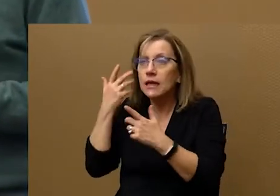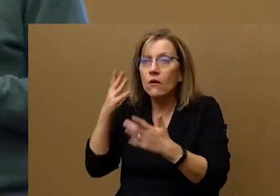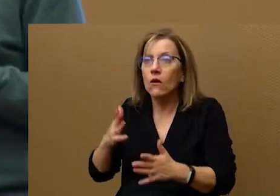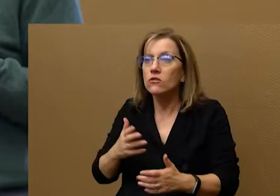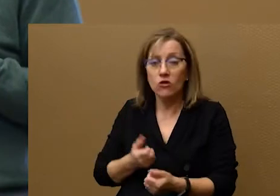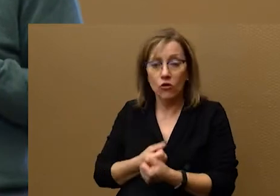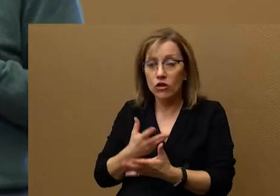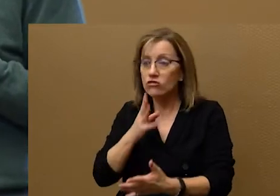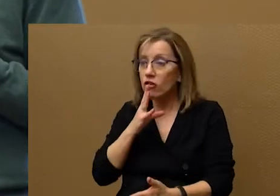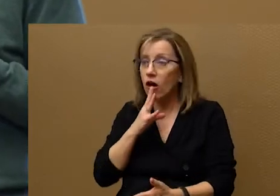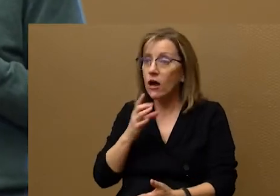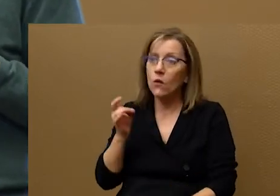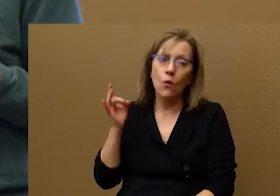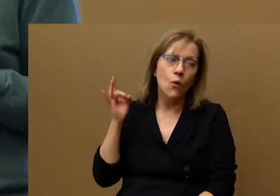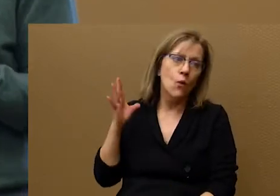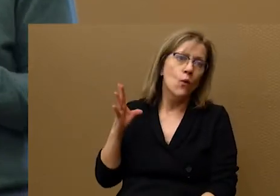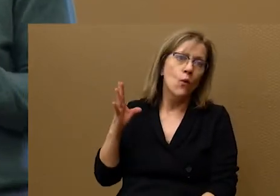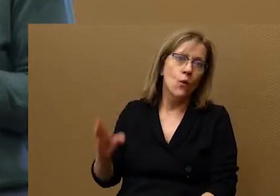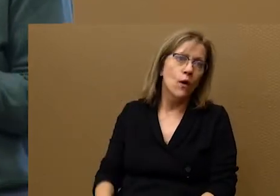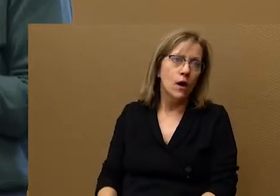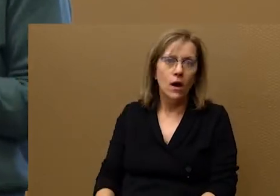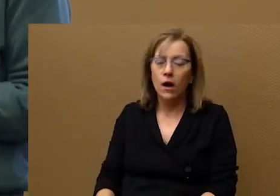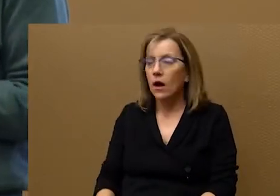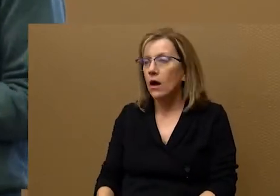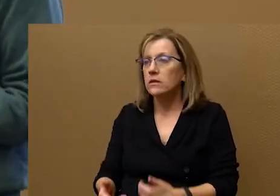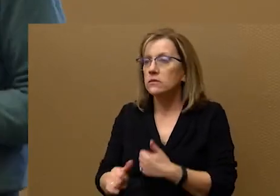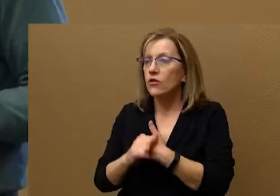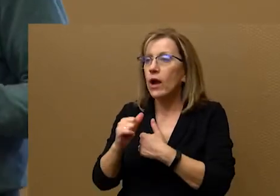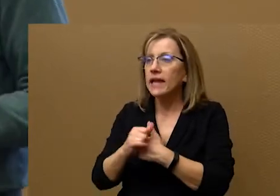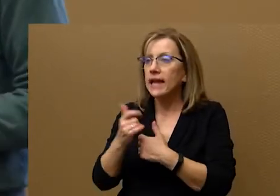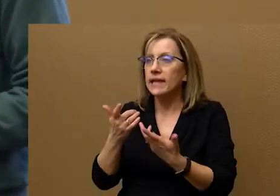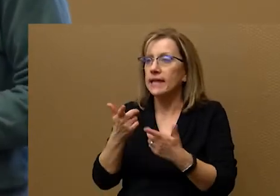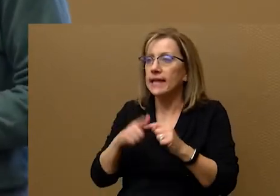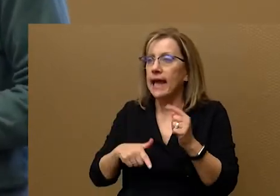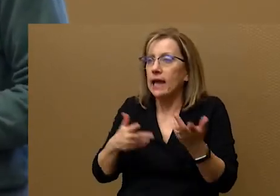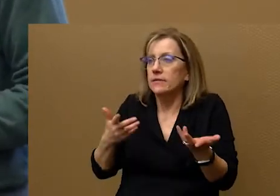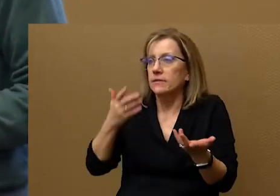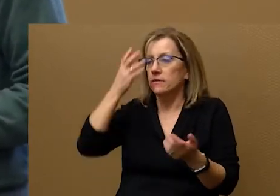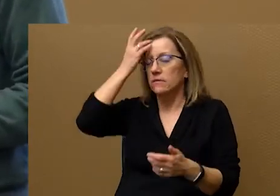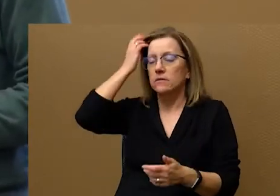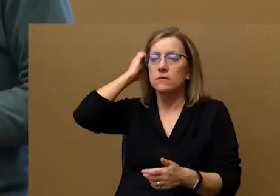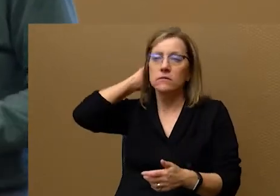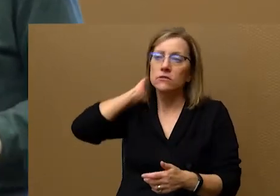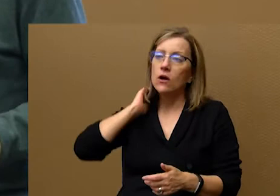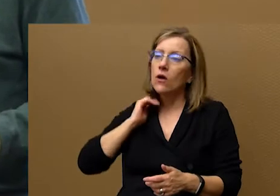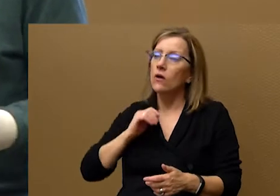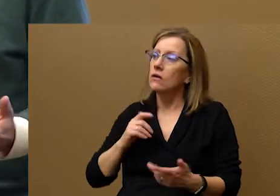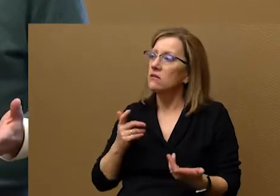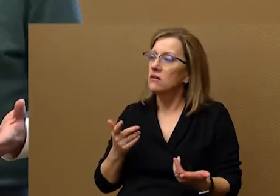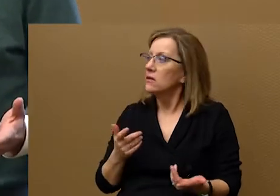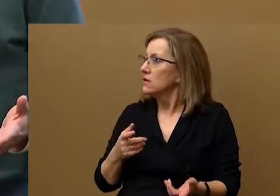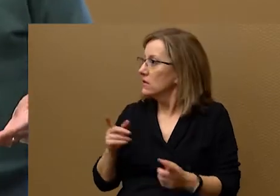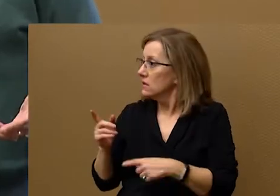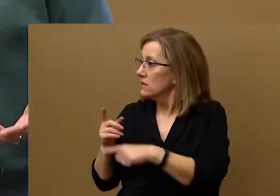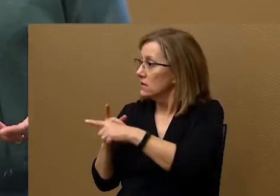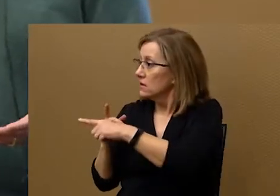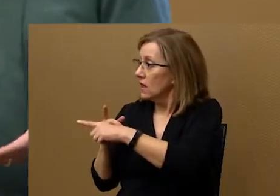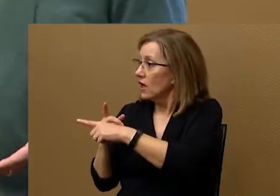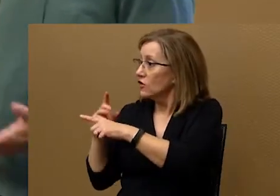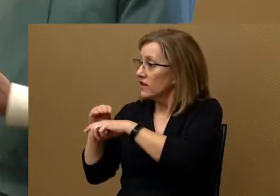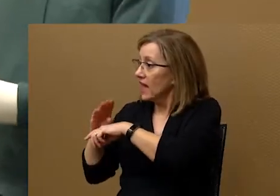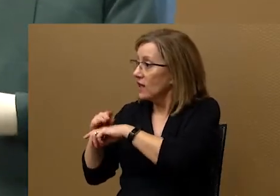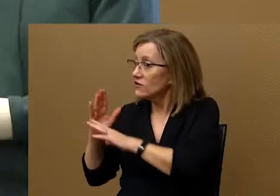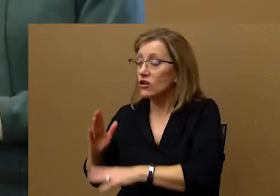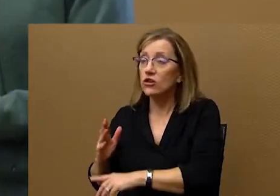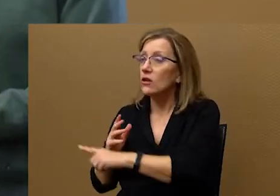ashamed, he doesn't have words for it, he doesn't have any, and so talking about it is just very, very threatening. I'm guessing, something like that. So